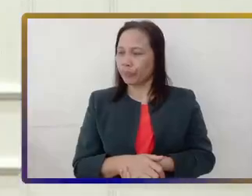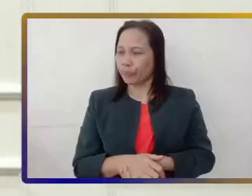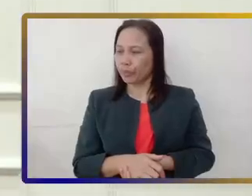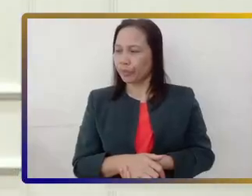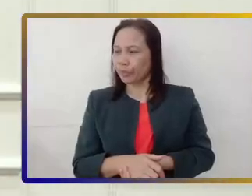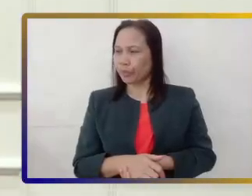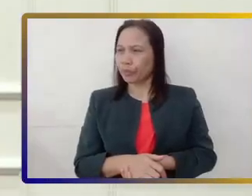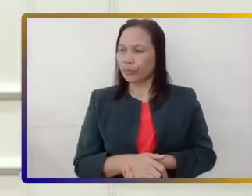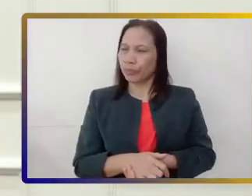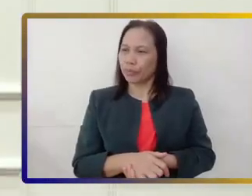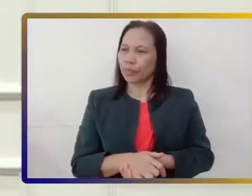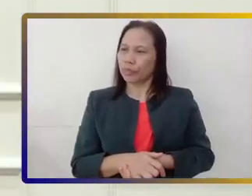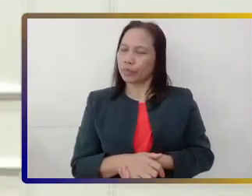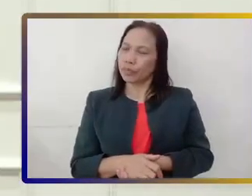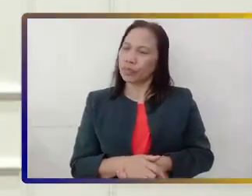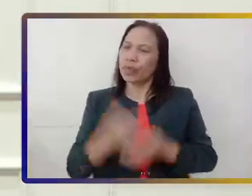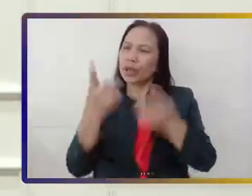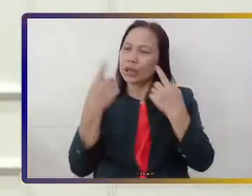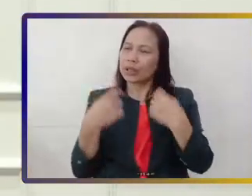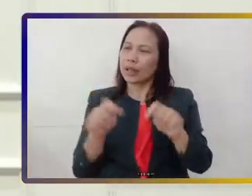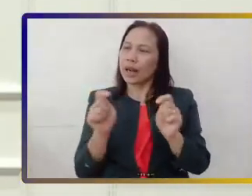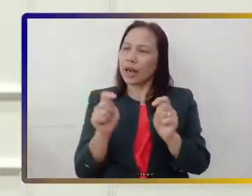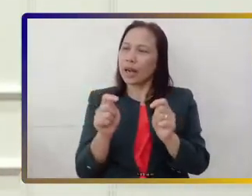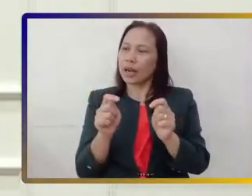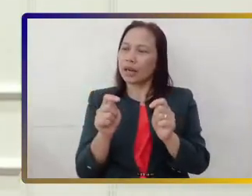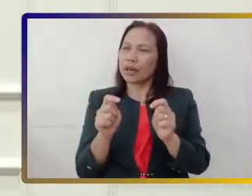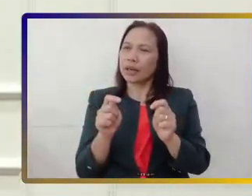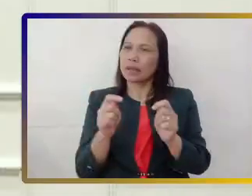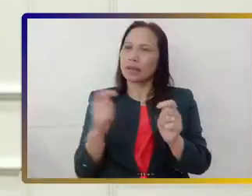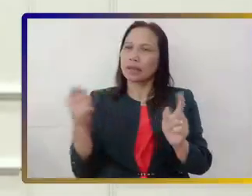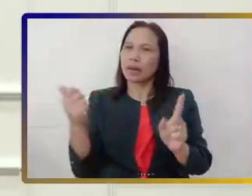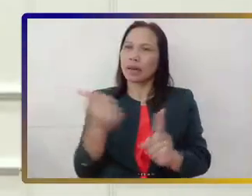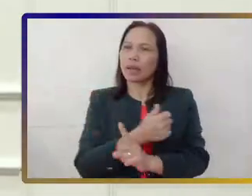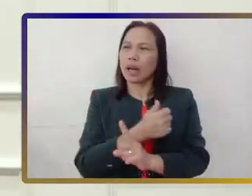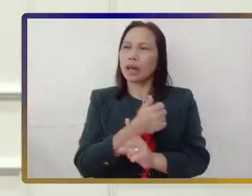m I'm not trying to ATT